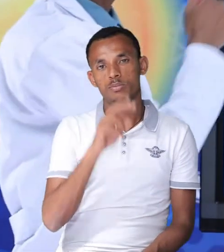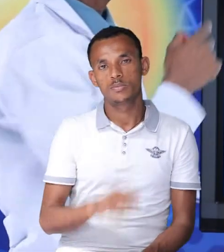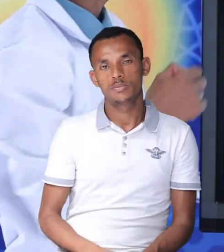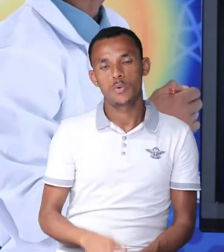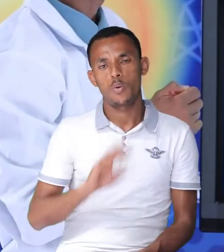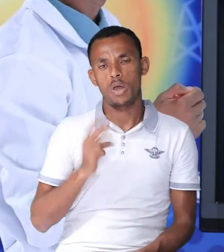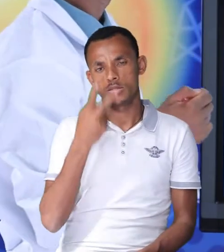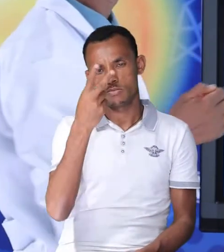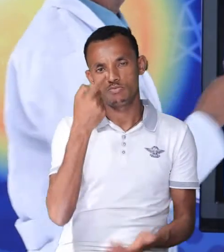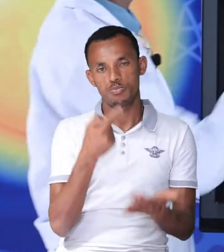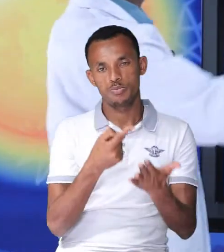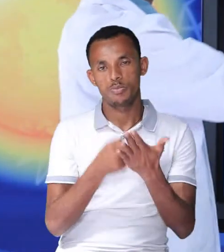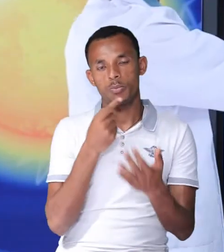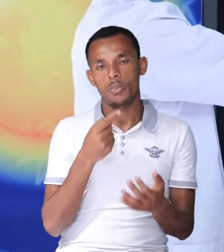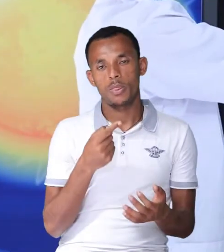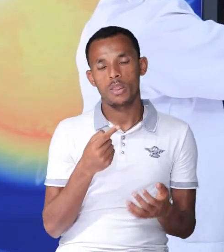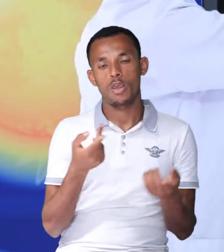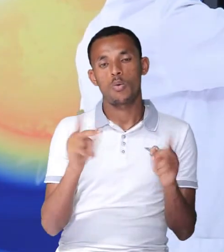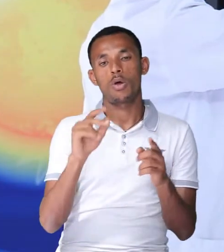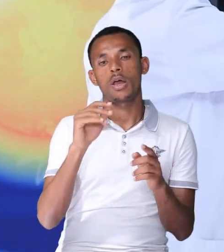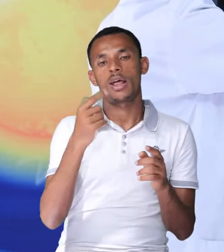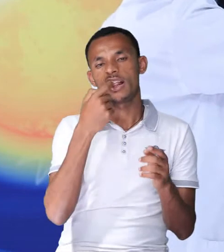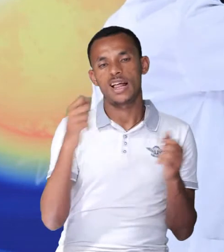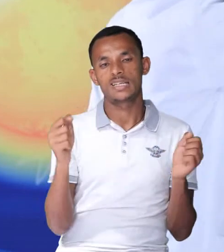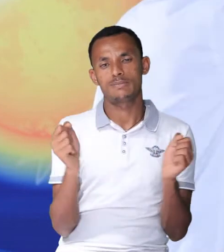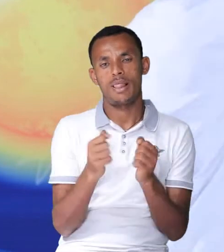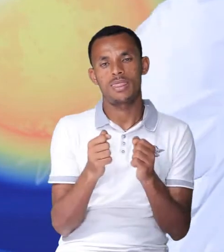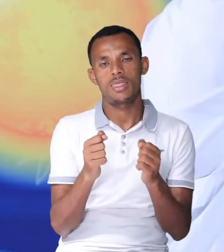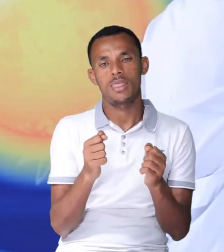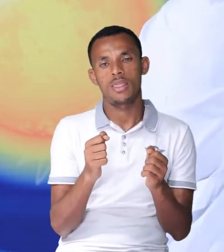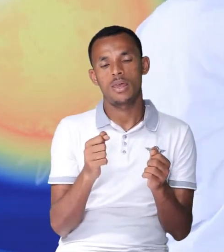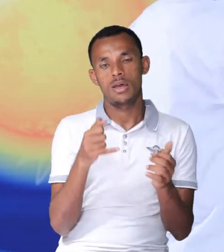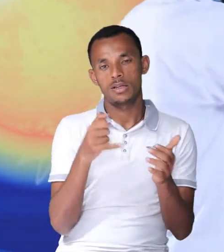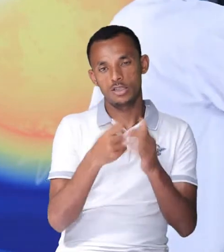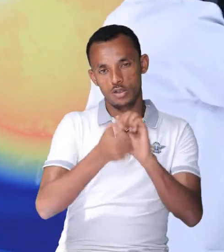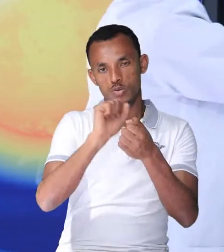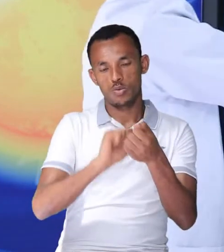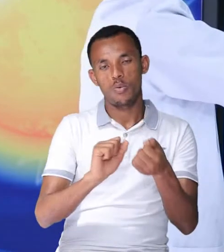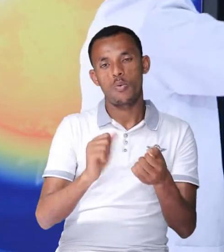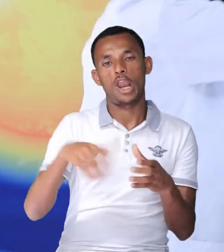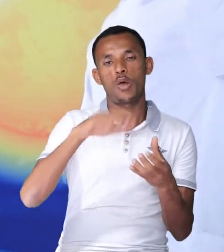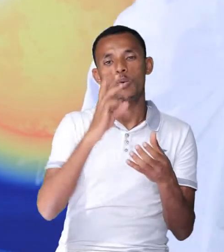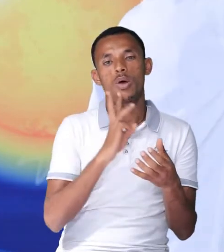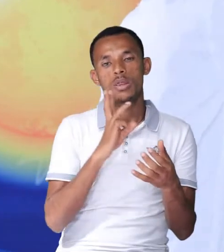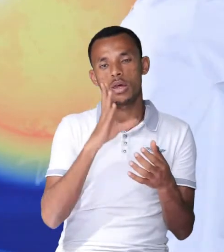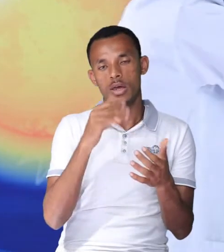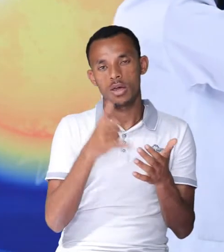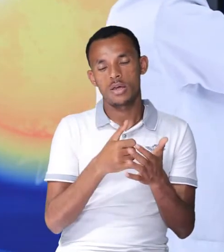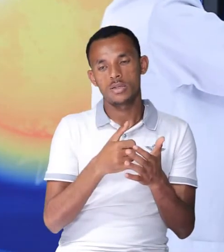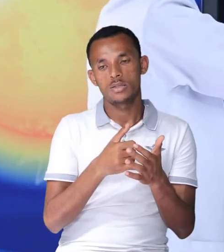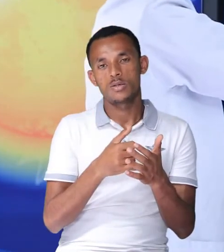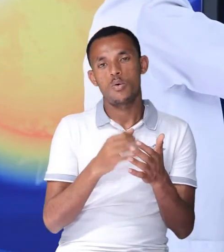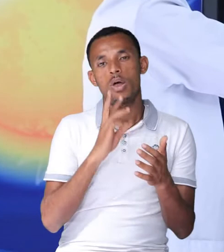We can see here, when ice melts, it changes to liquid water, and when liquid water